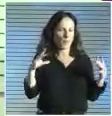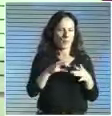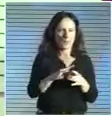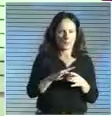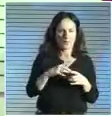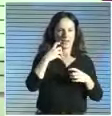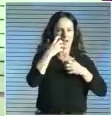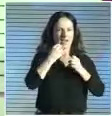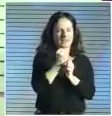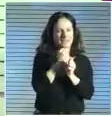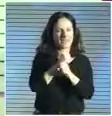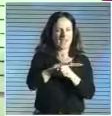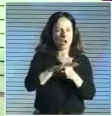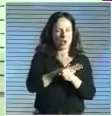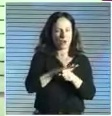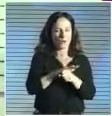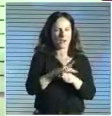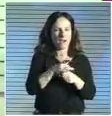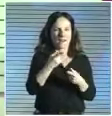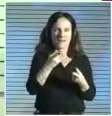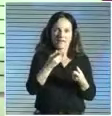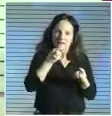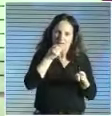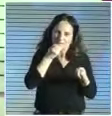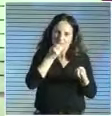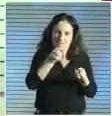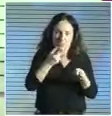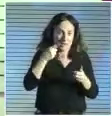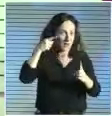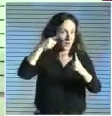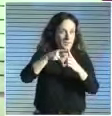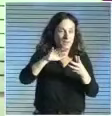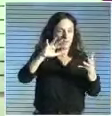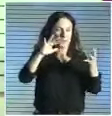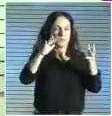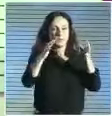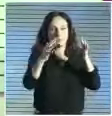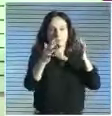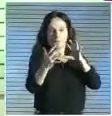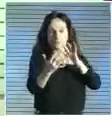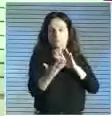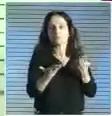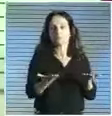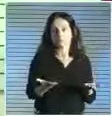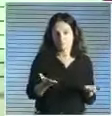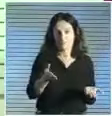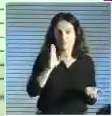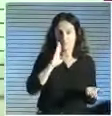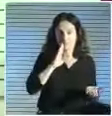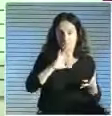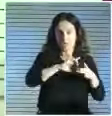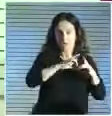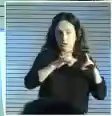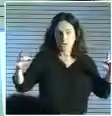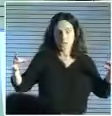continued work and evolution happening in a global supply chain that is more price competitive, for example. Yeah, makes total sense, total sense. Ines, do